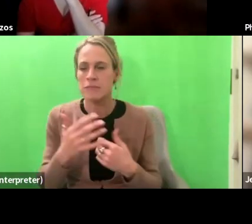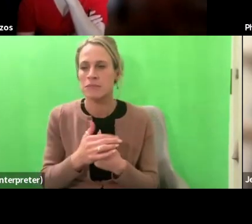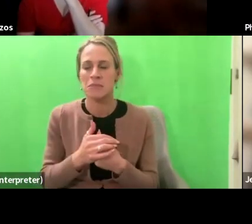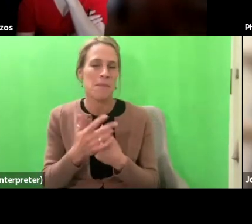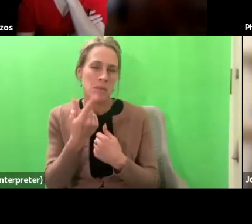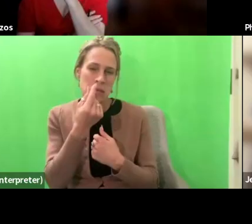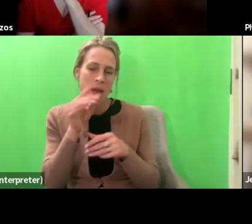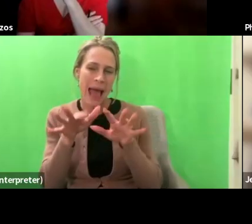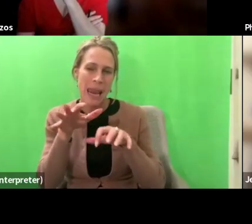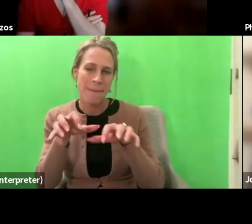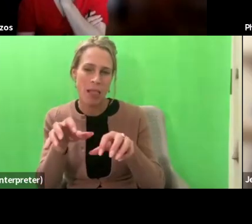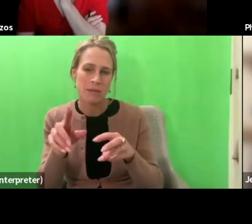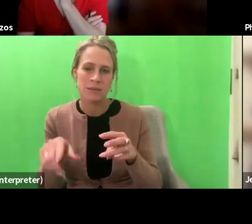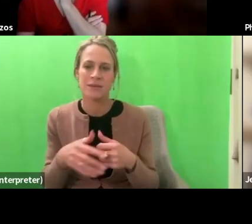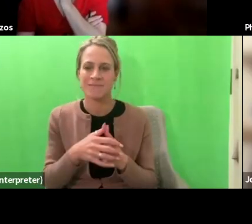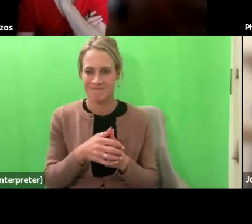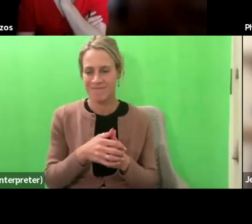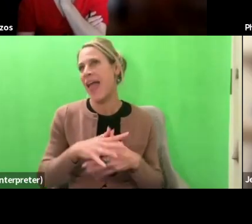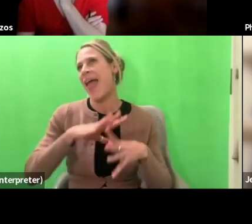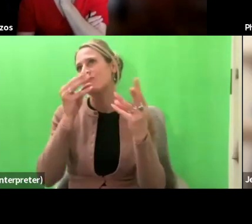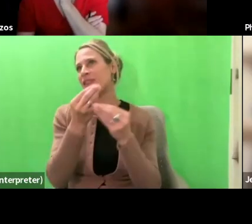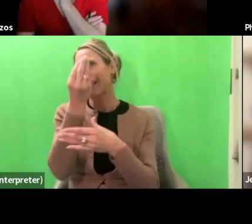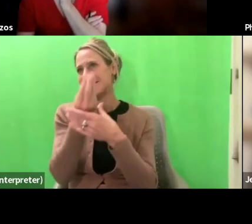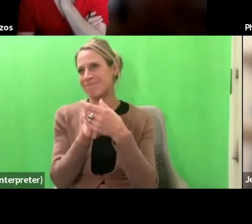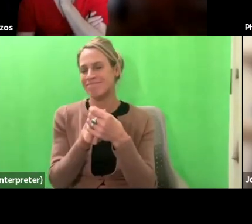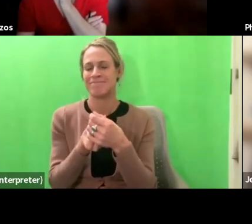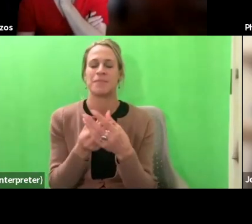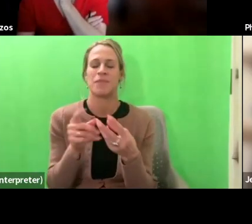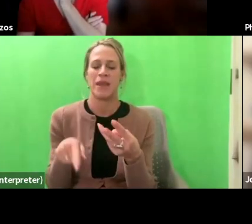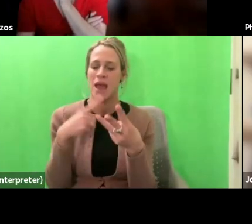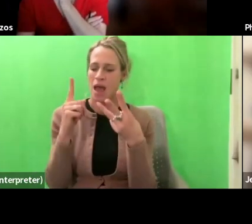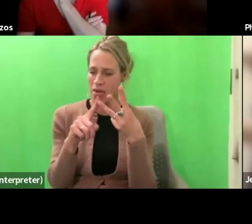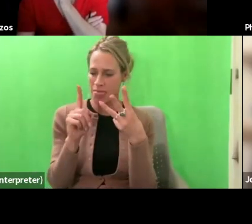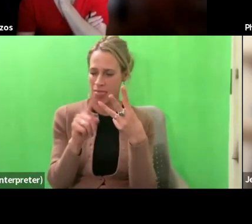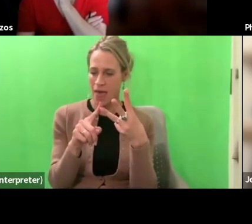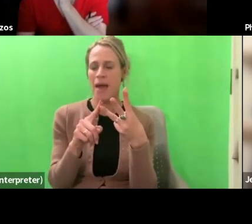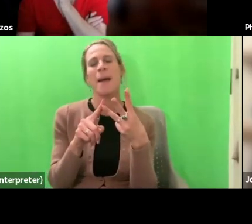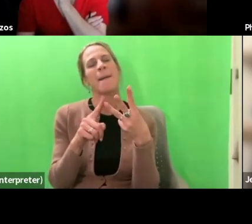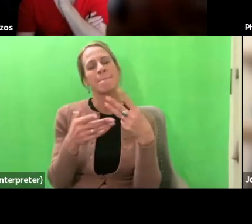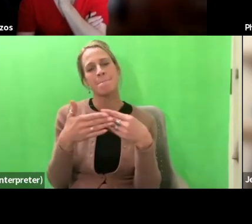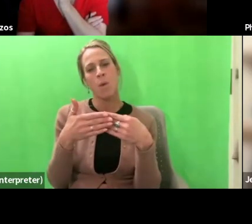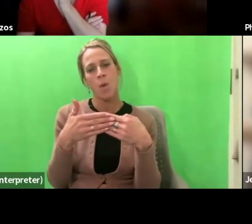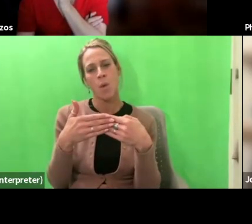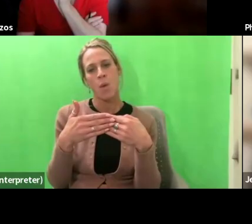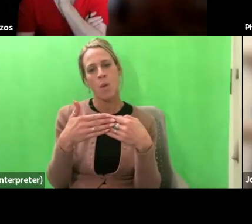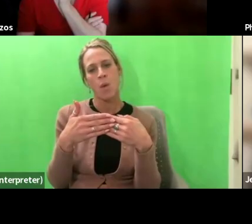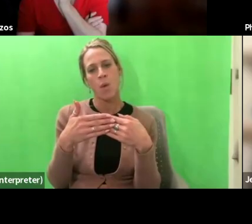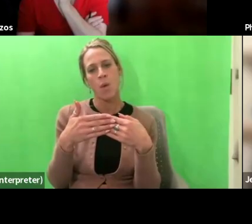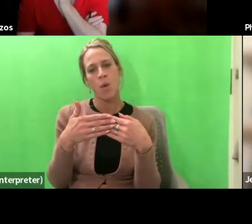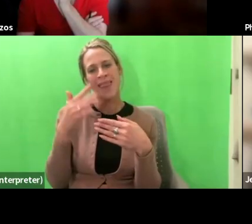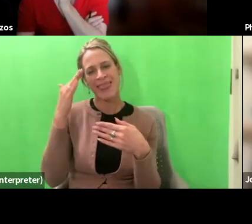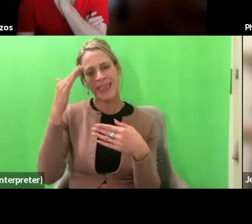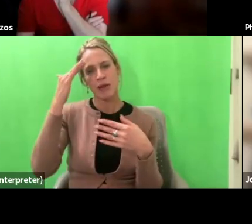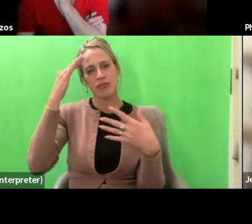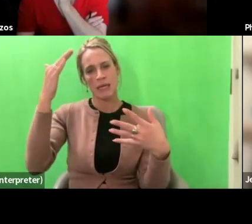animals inside, and finally it will have everything, I am afraid. And the other is more theoretical. So I